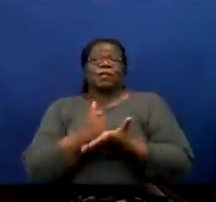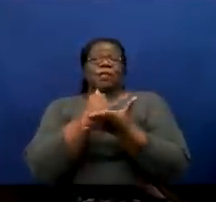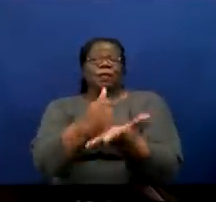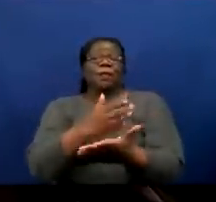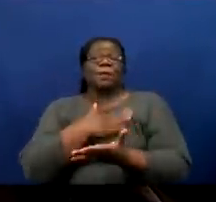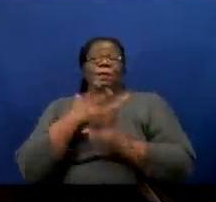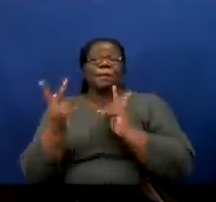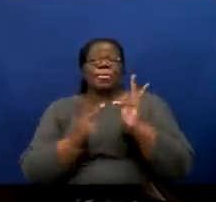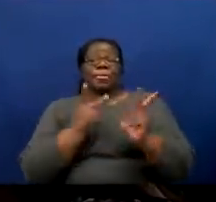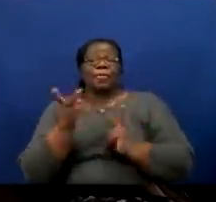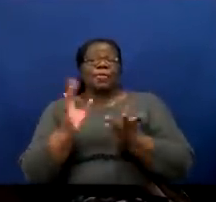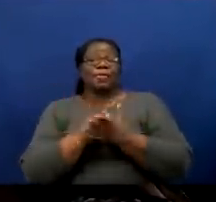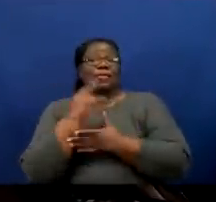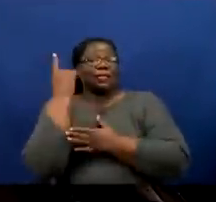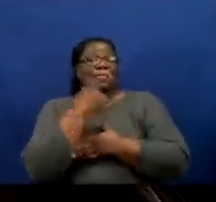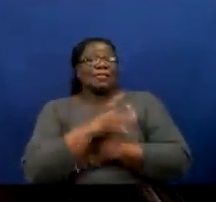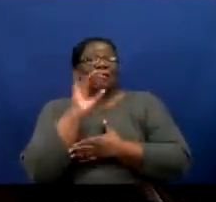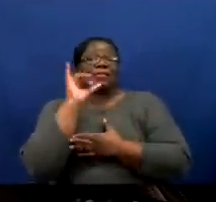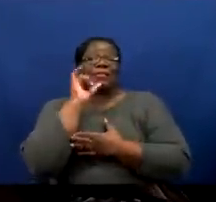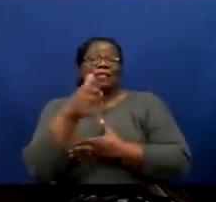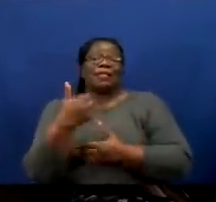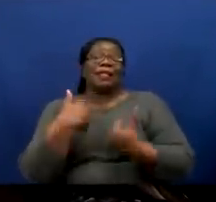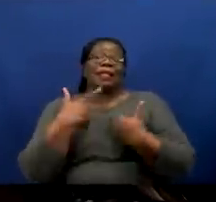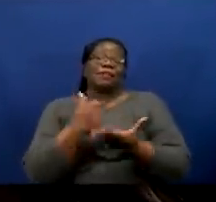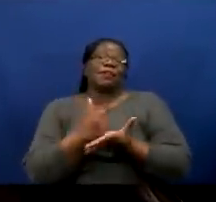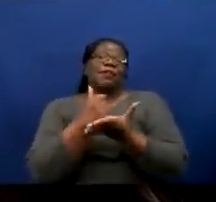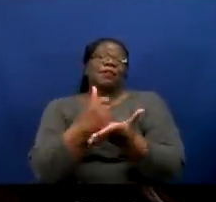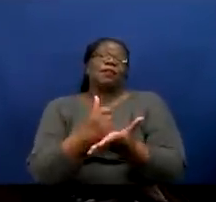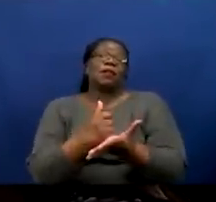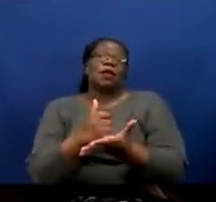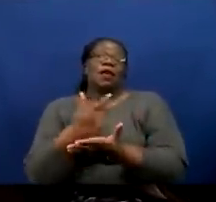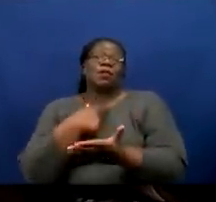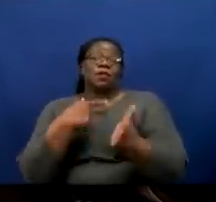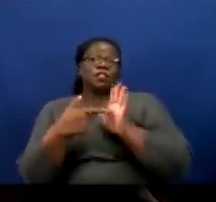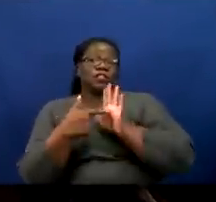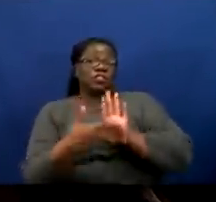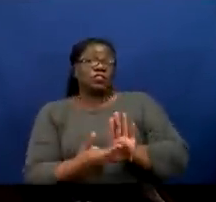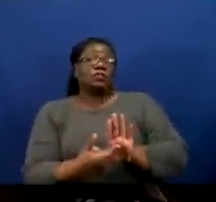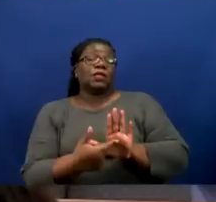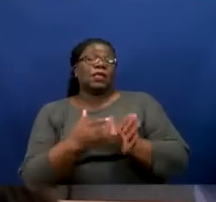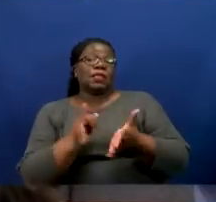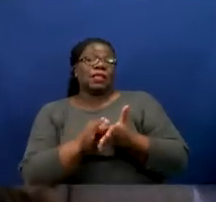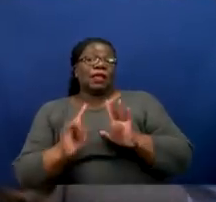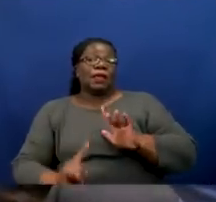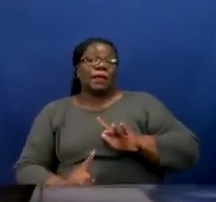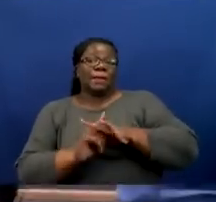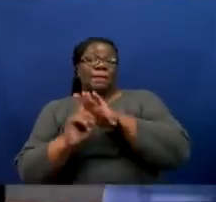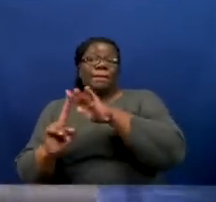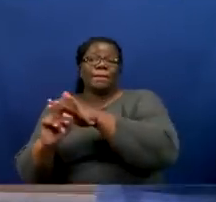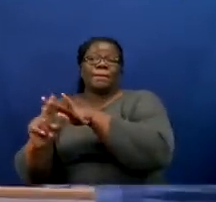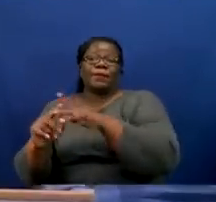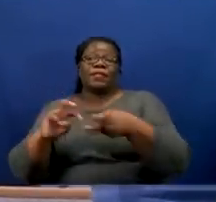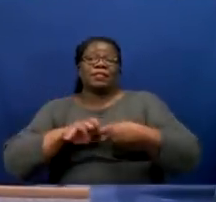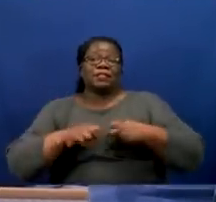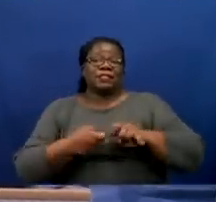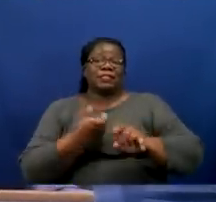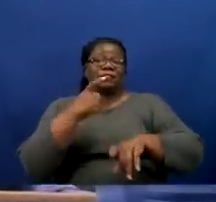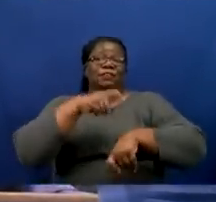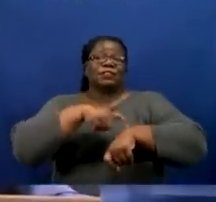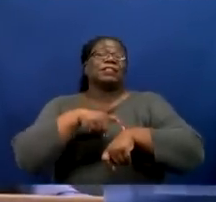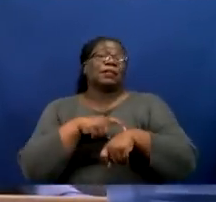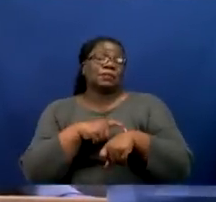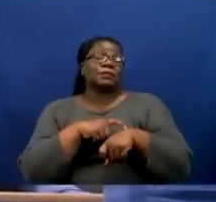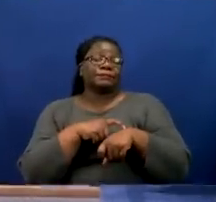people who think they don't have any help to be found. I'm going to prove to them that I can show up in the midst of their darkness and